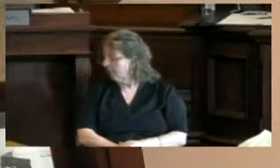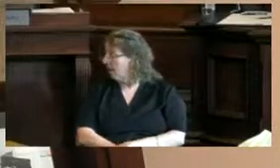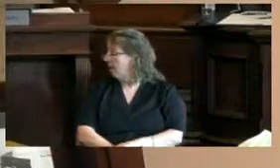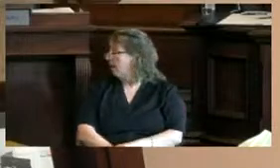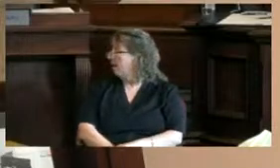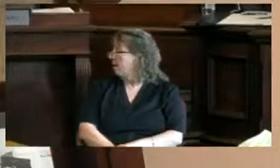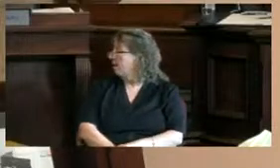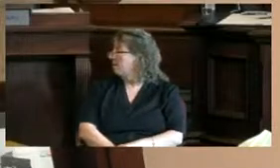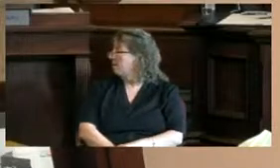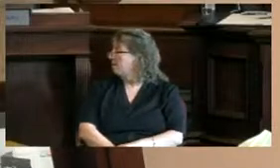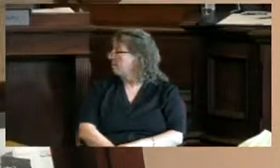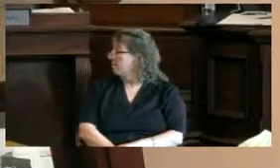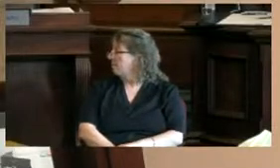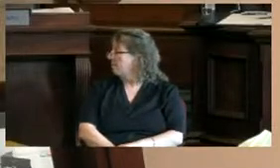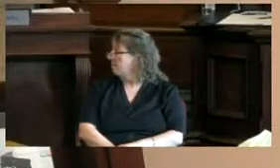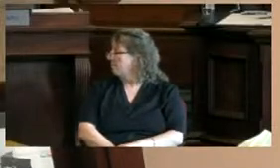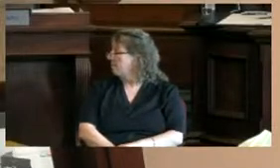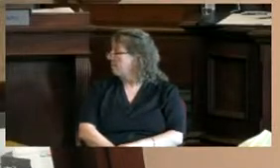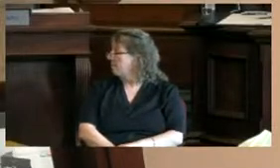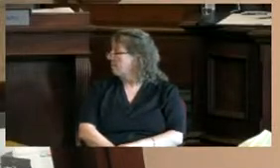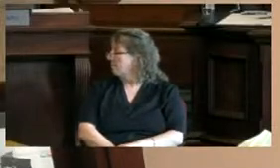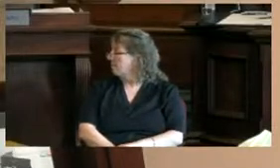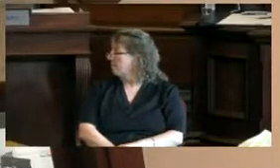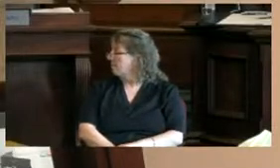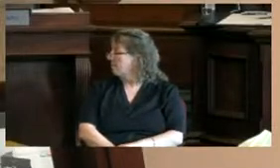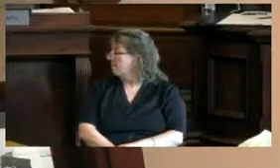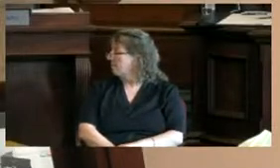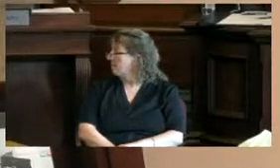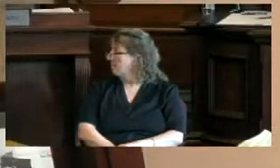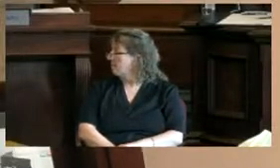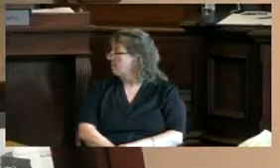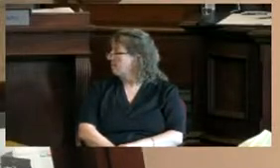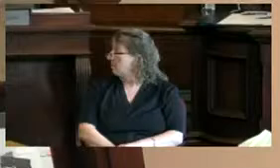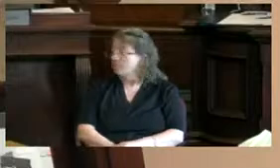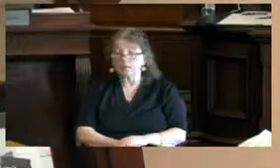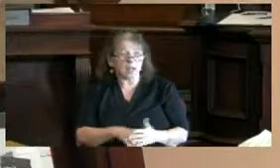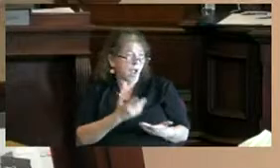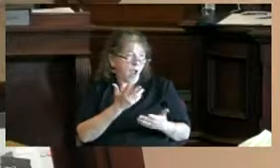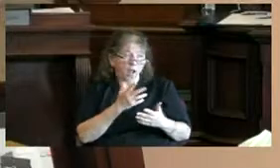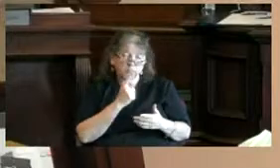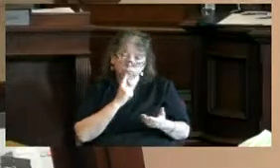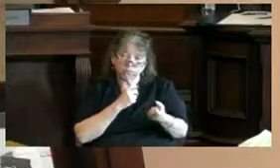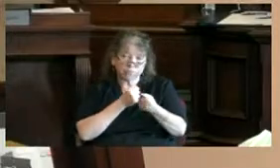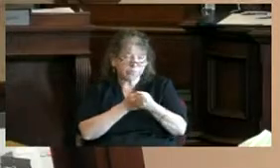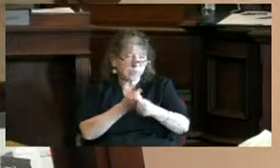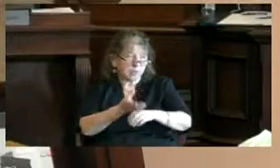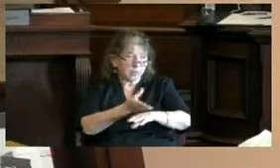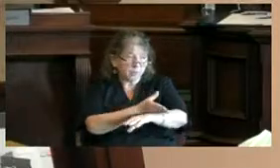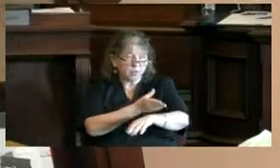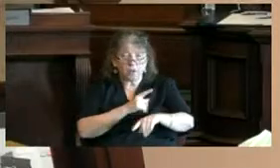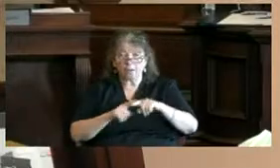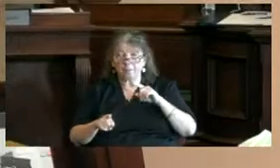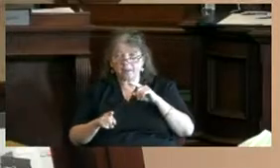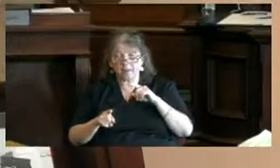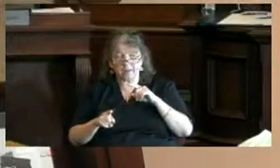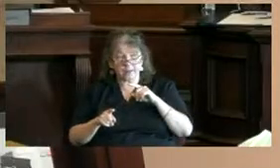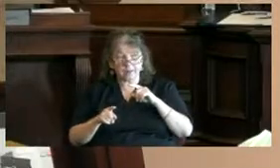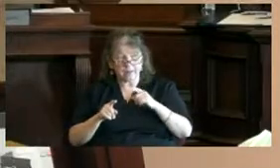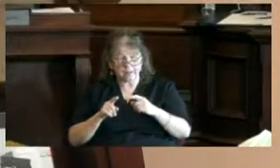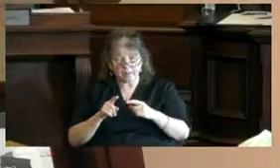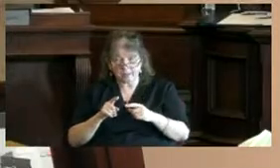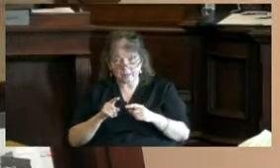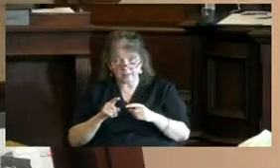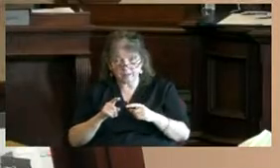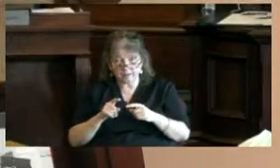So just a little concern here. Certainly in favor of the improvements, but I attended the community outreach meeting that was held over the